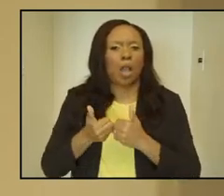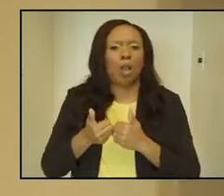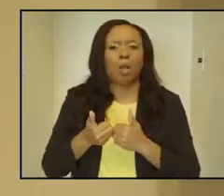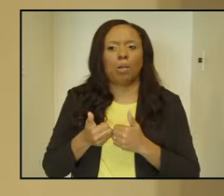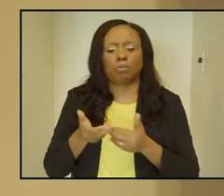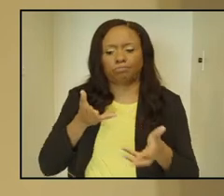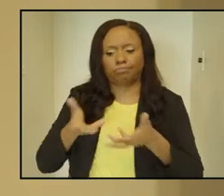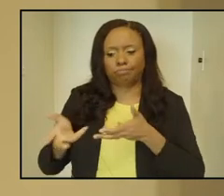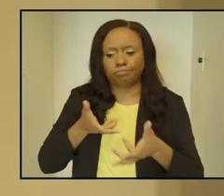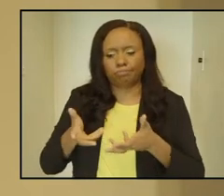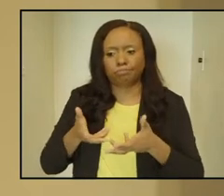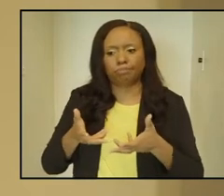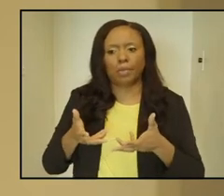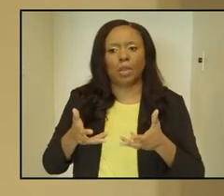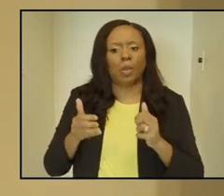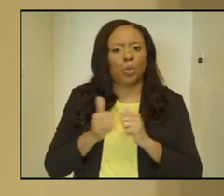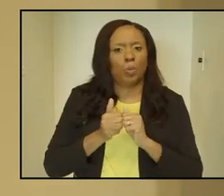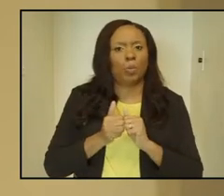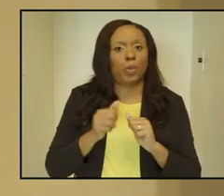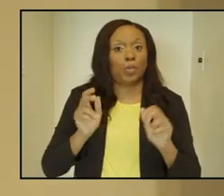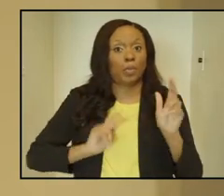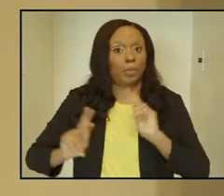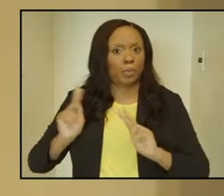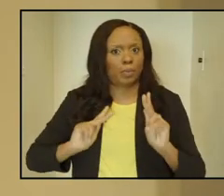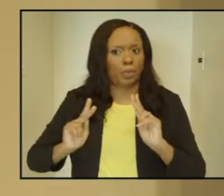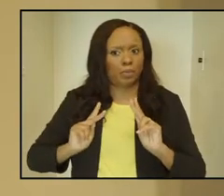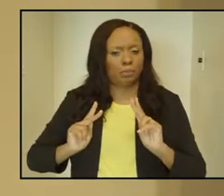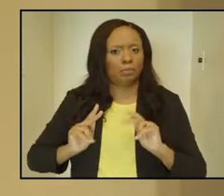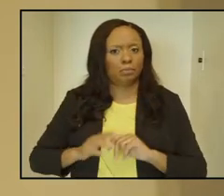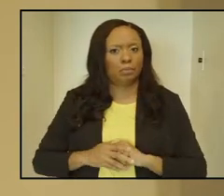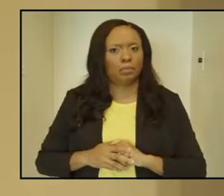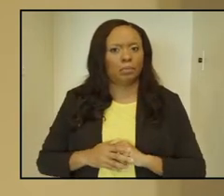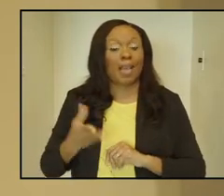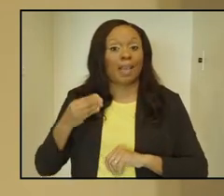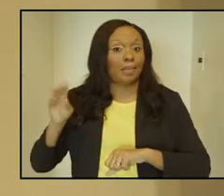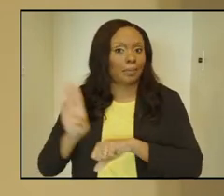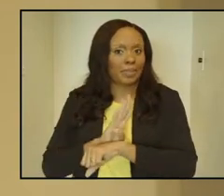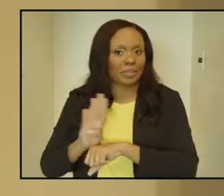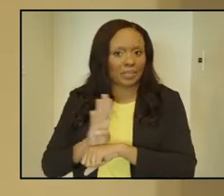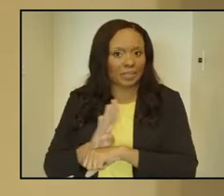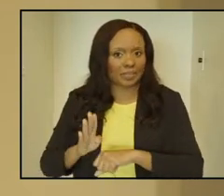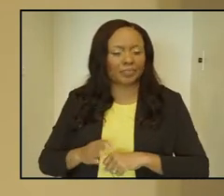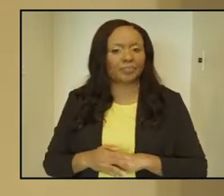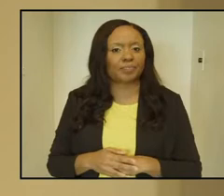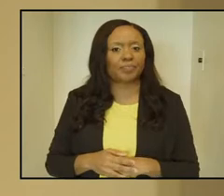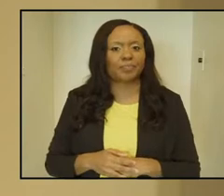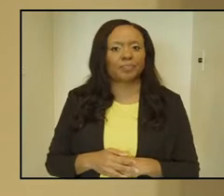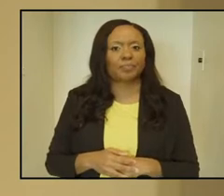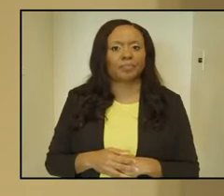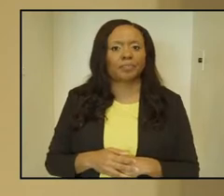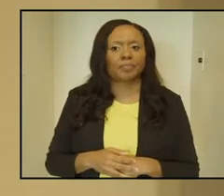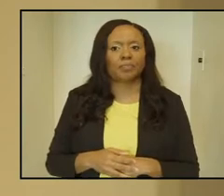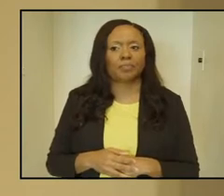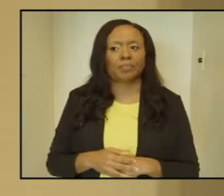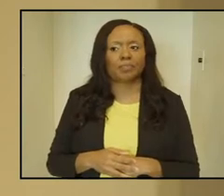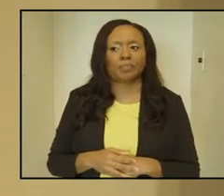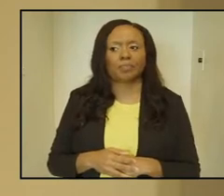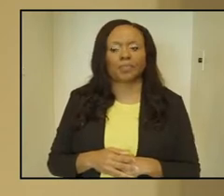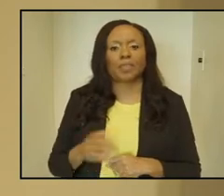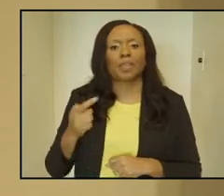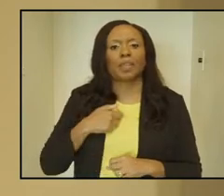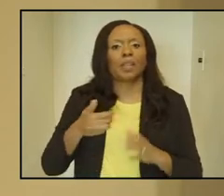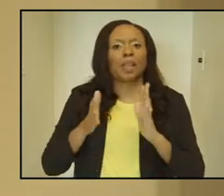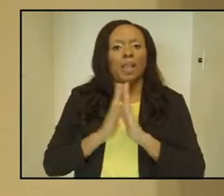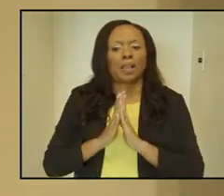stakeholders. And I have gone on record in saying that it was not by accident that I put Minister Ronald Toppin in this